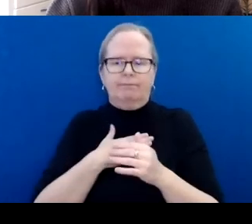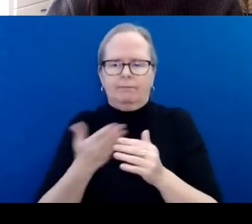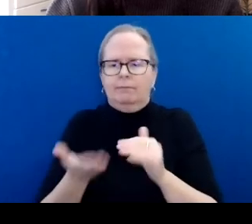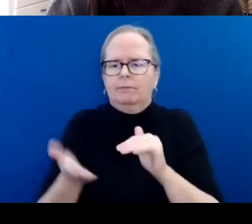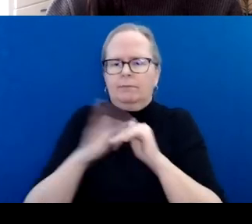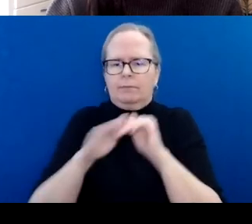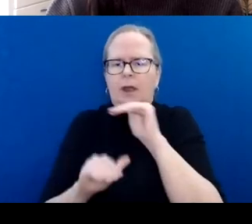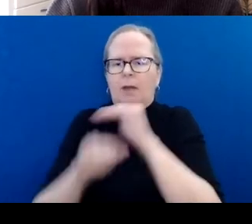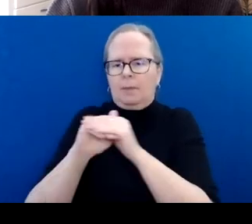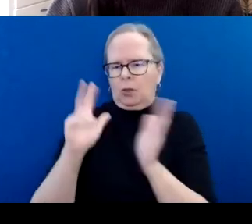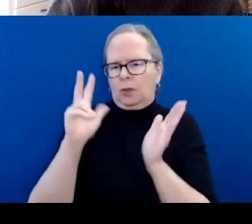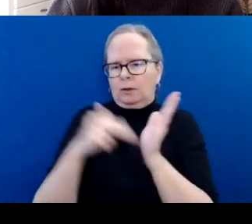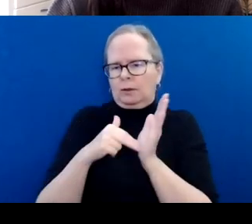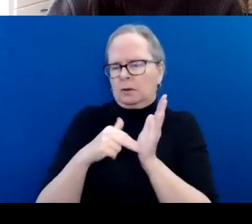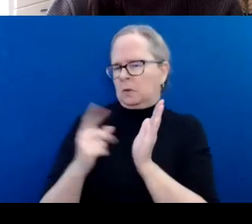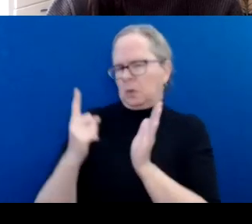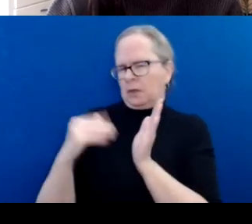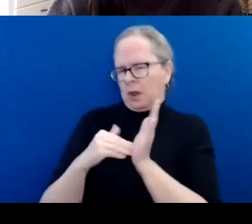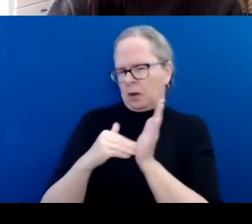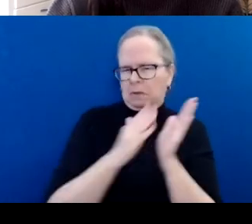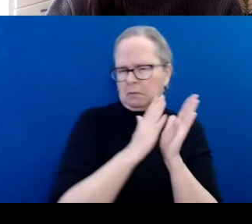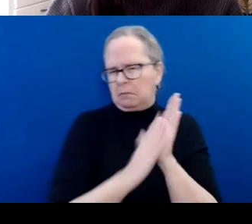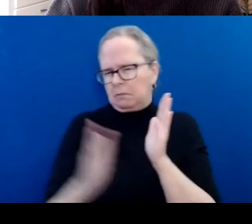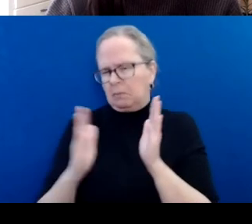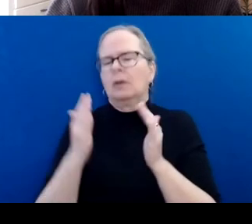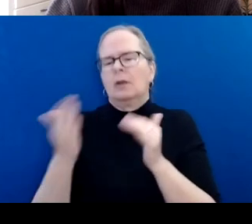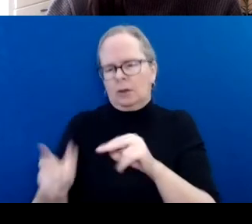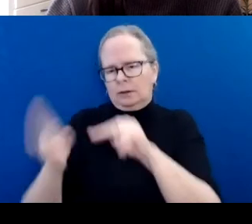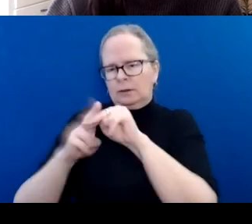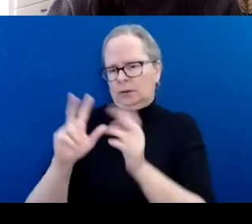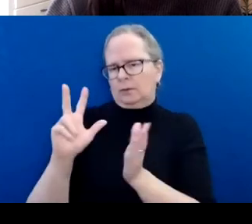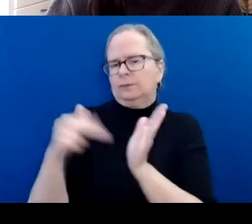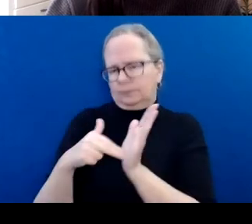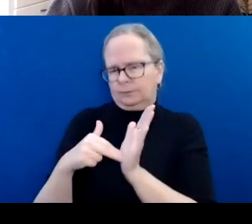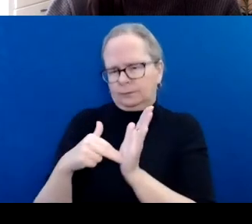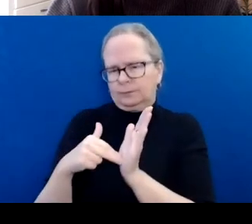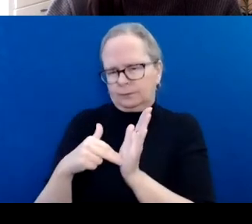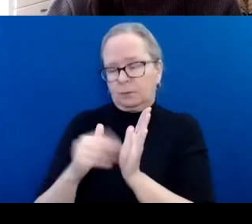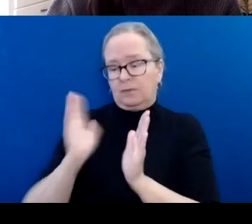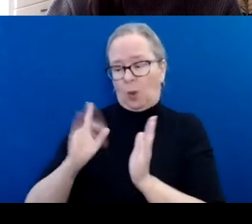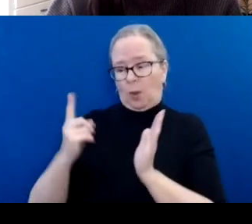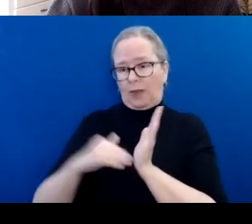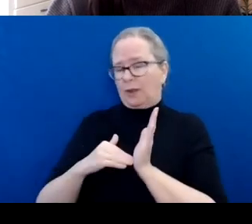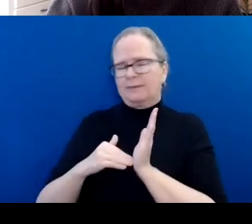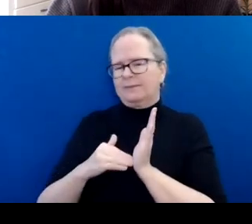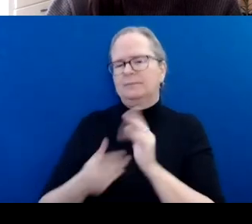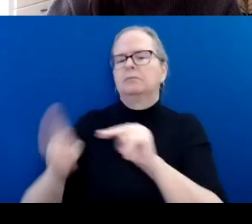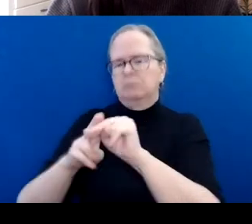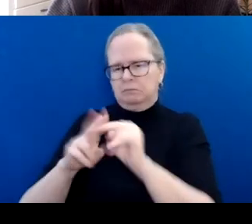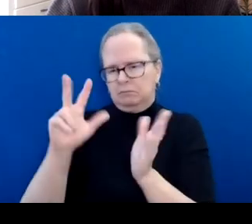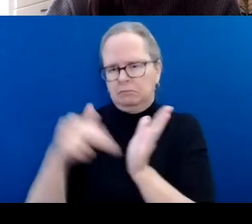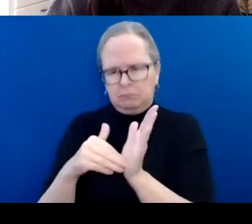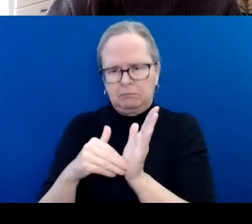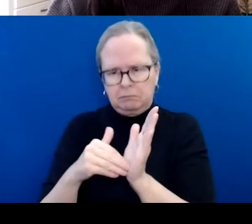This is in recognition of a number of things, but primarily the impact the pandemic has had on artists and their